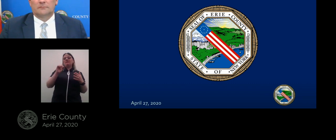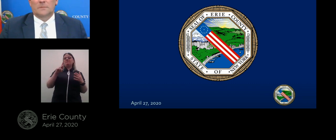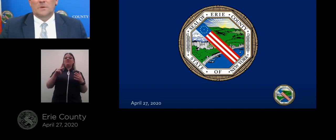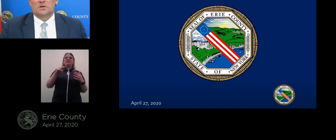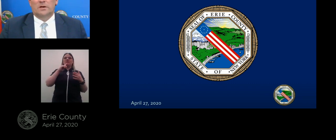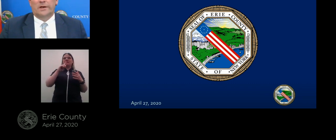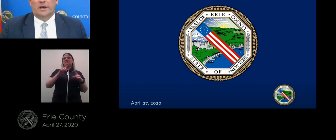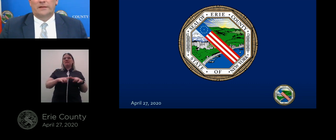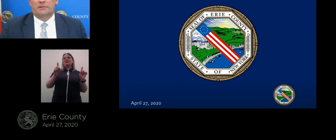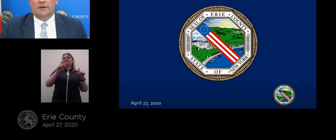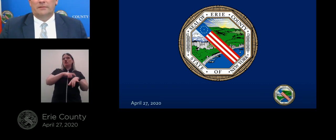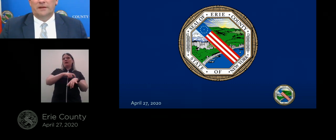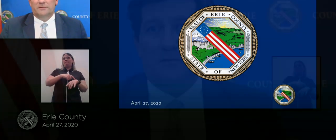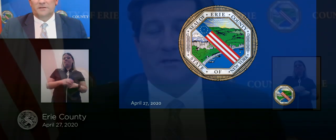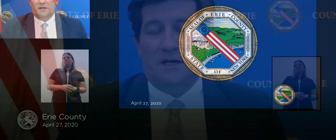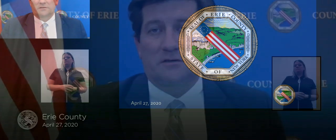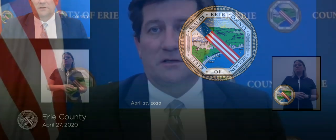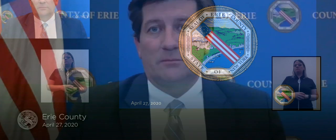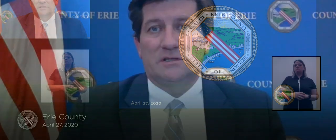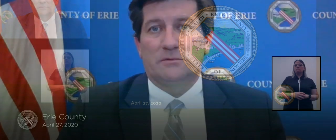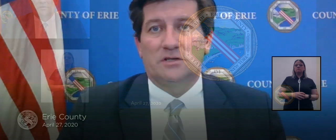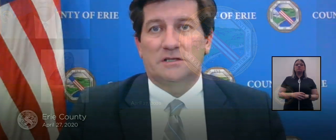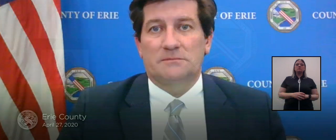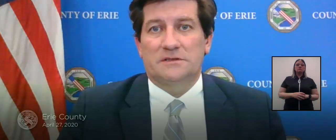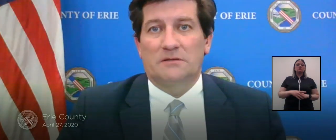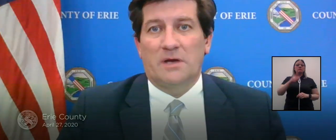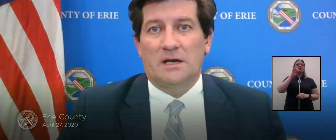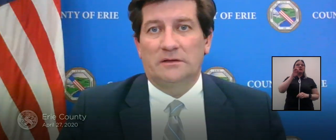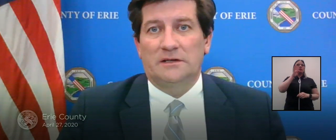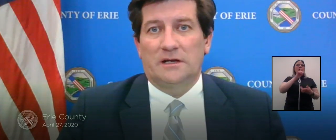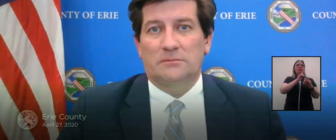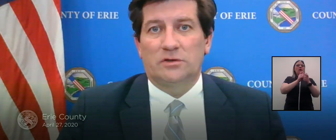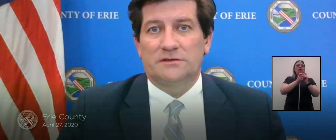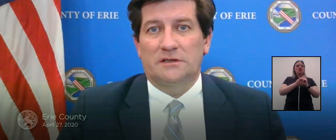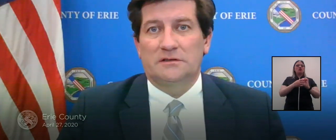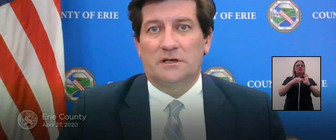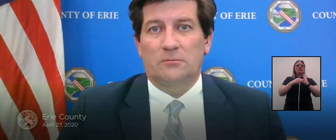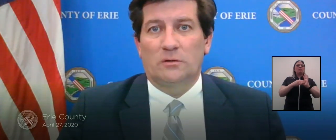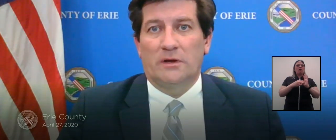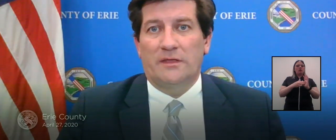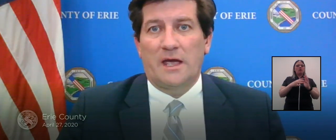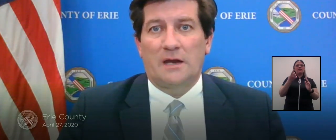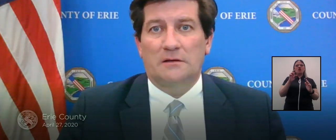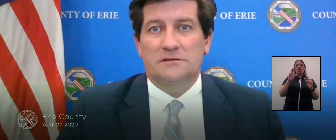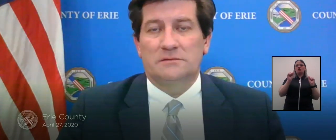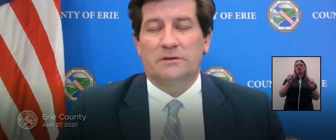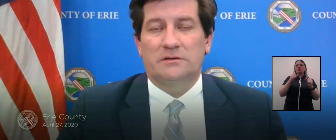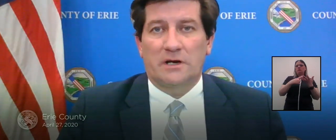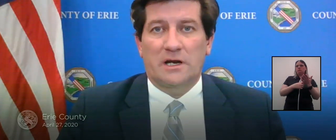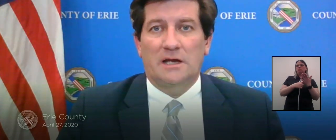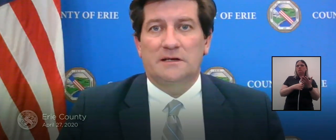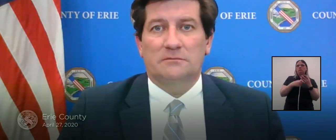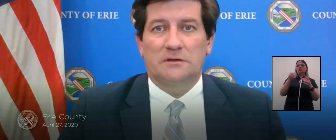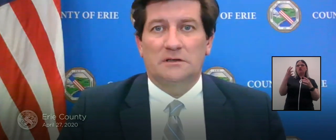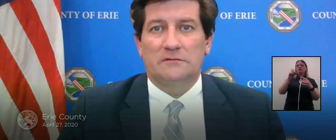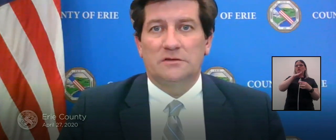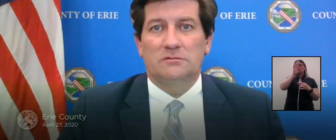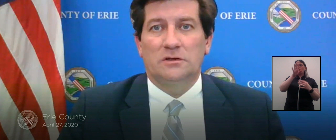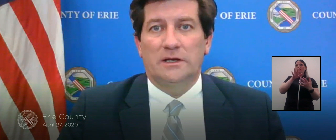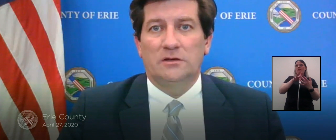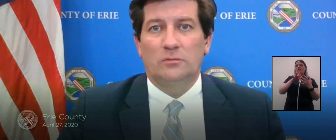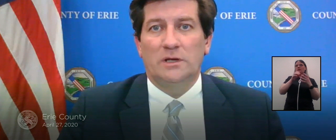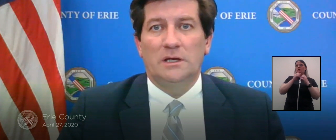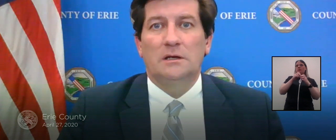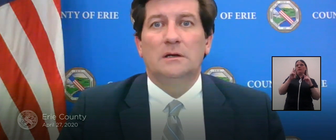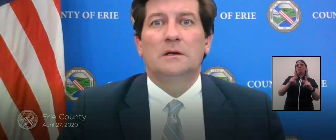point? I think there's actually going to be some adjustments to the modeling. Dr. Burstein could talk more about that because she's been in direct contact with the